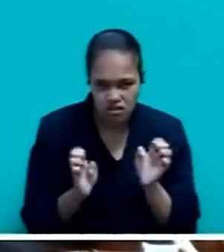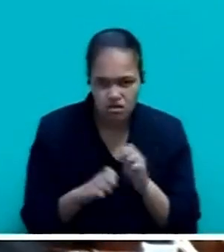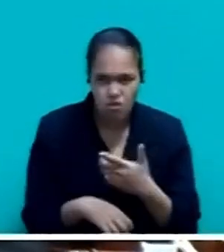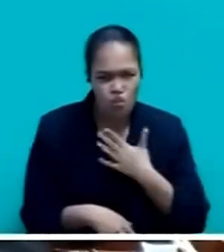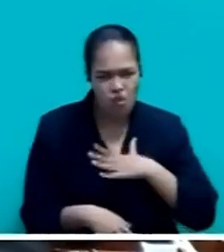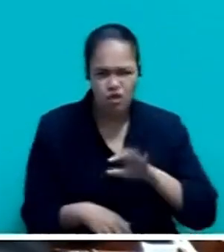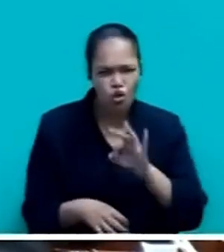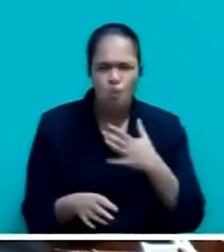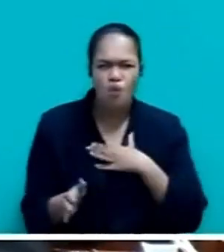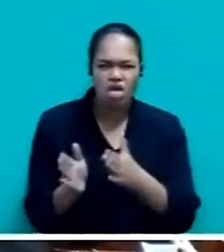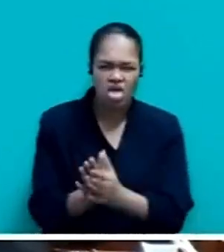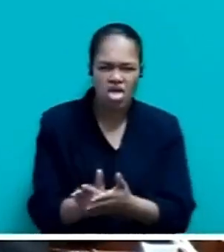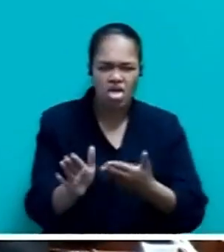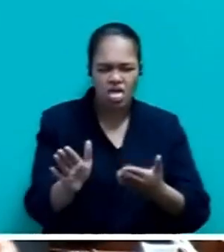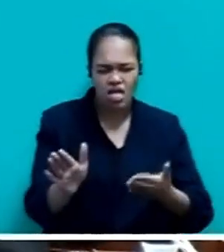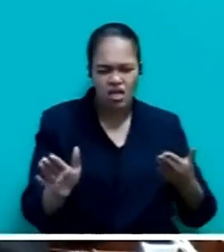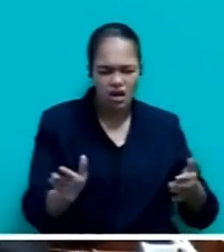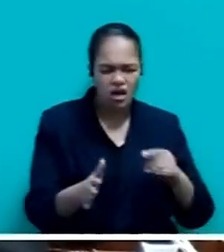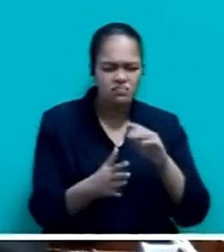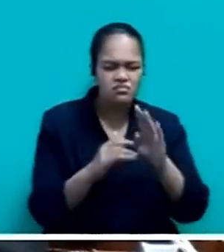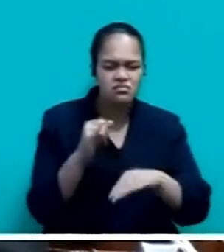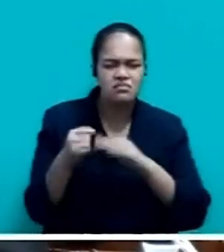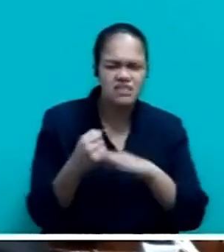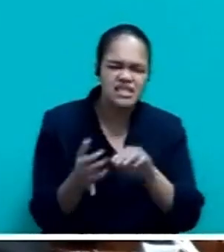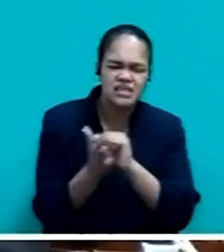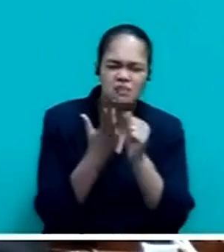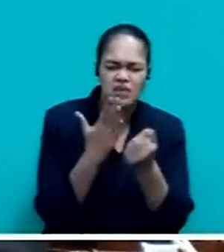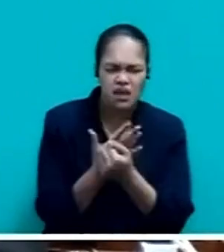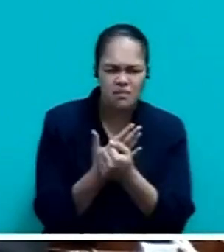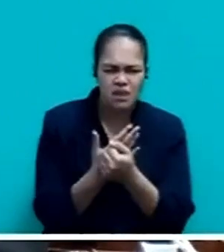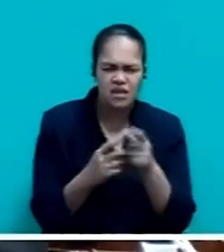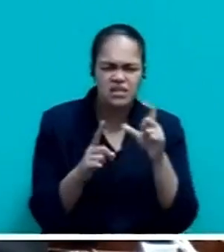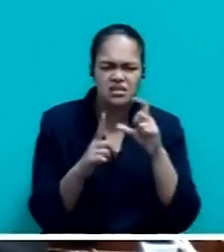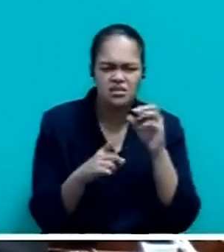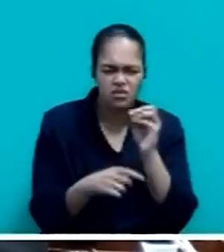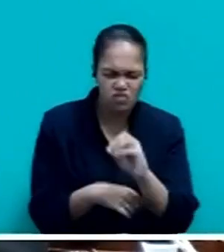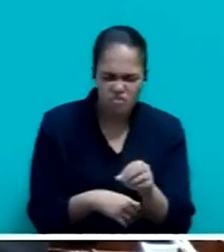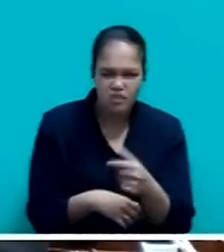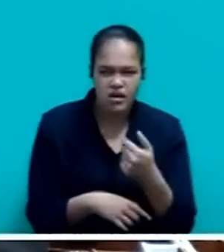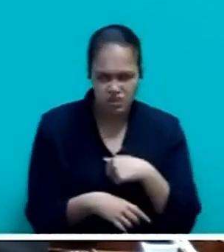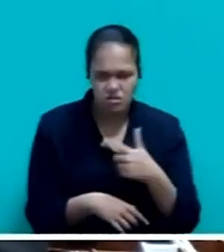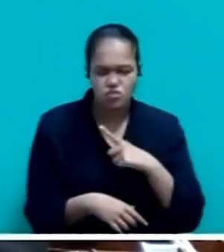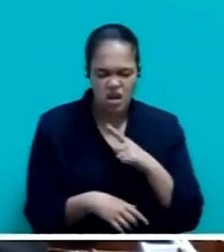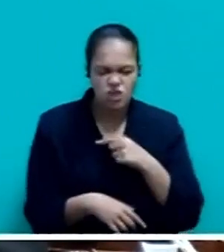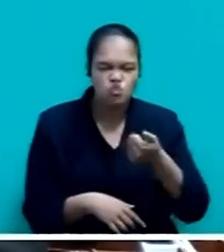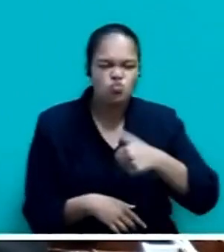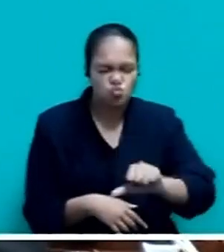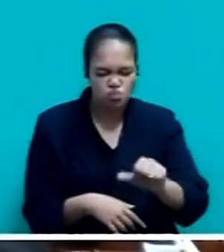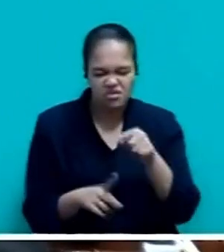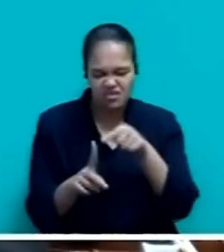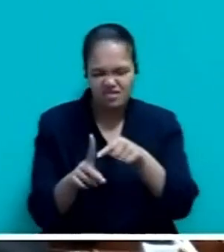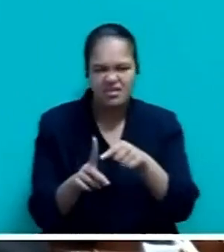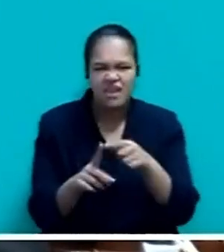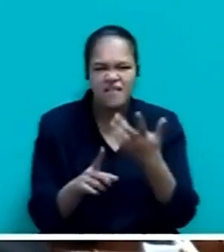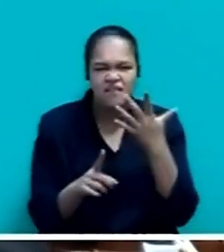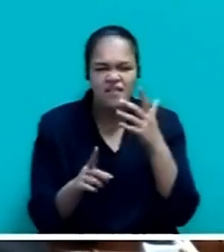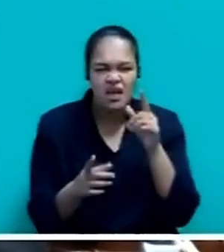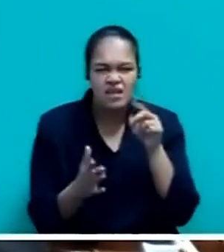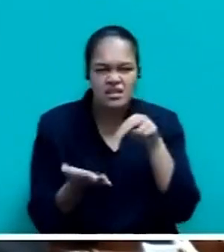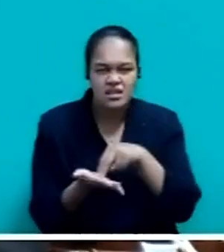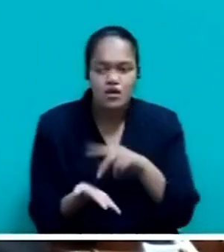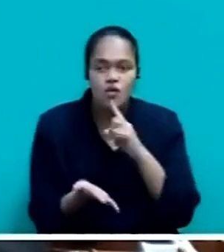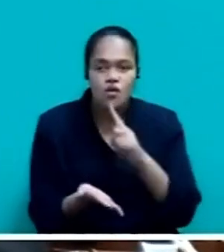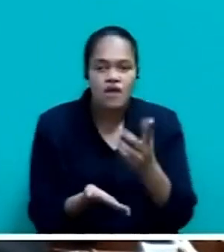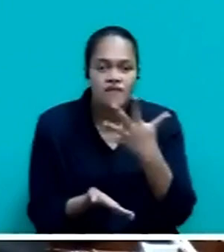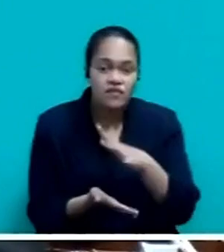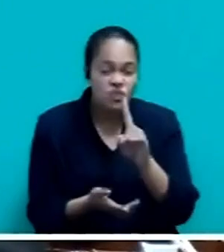this until September, October. We just want to, that's why we're using Standing Order 51. So it's different from what